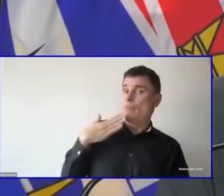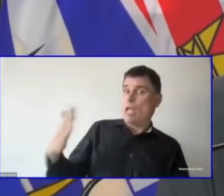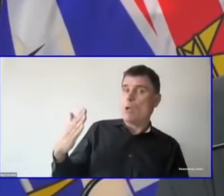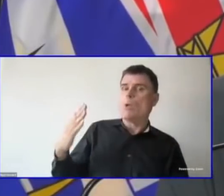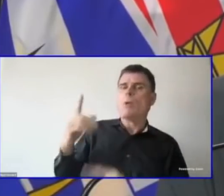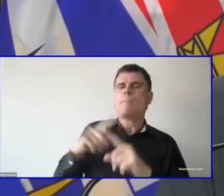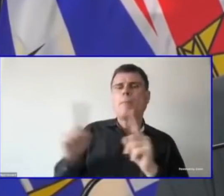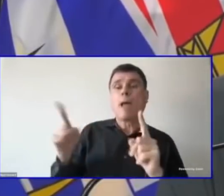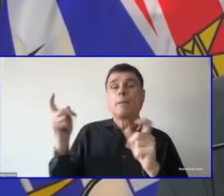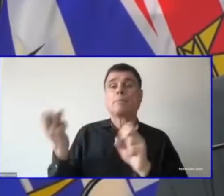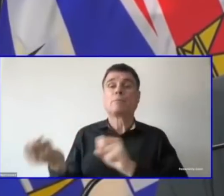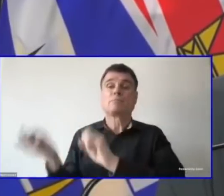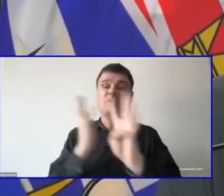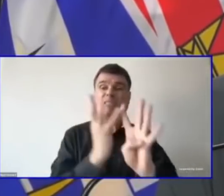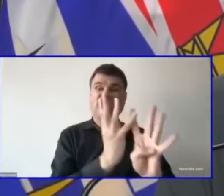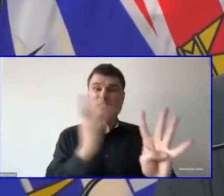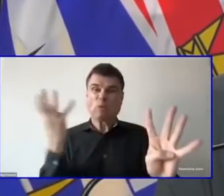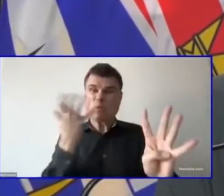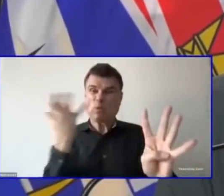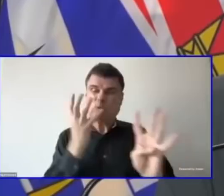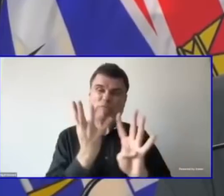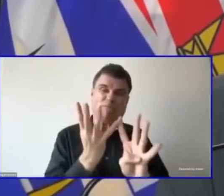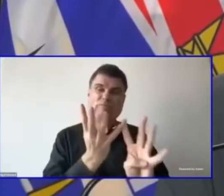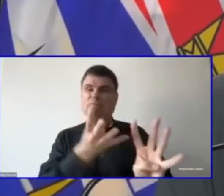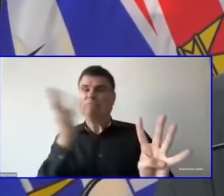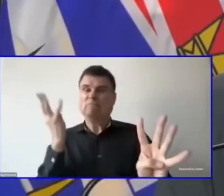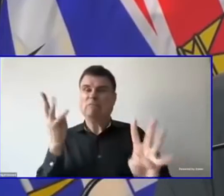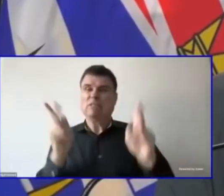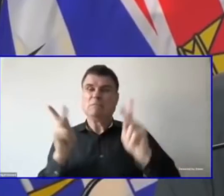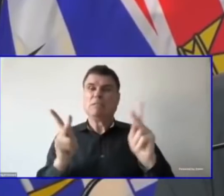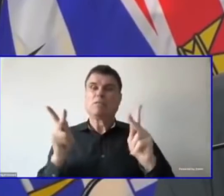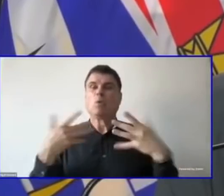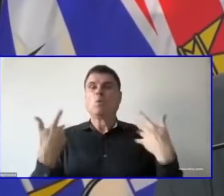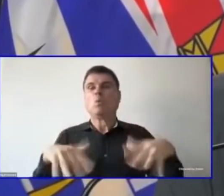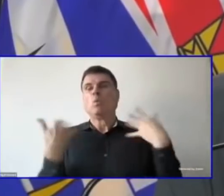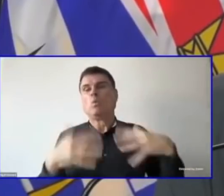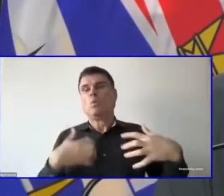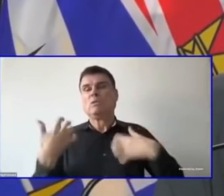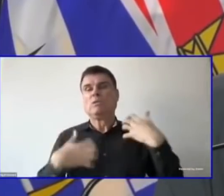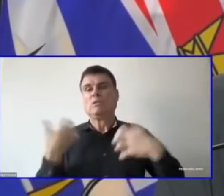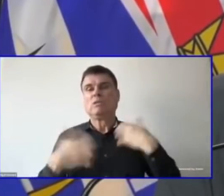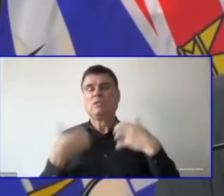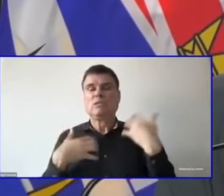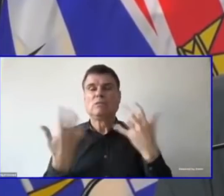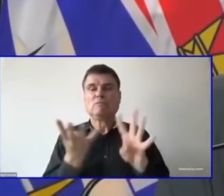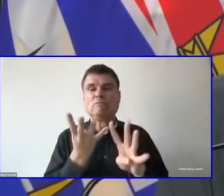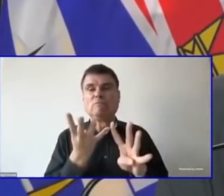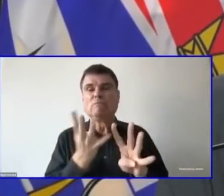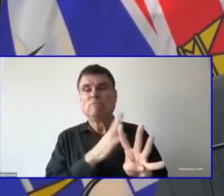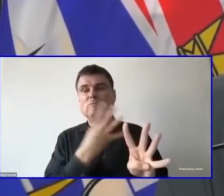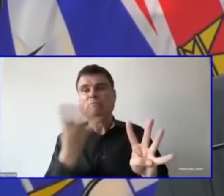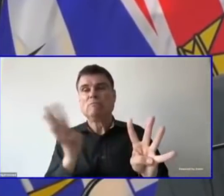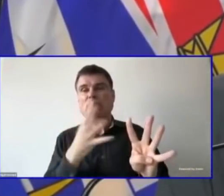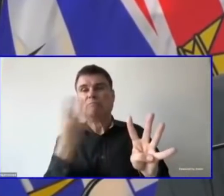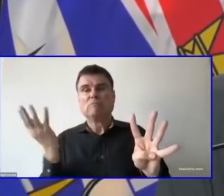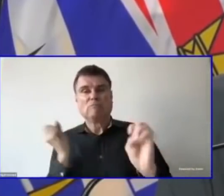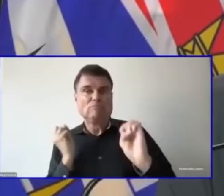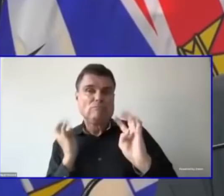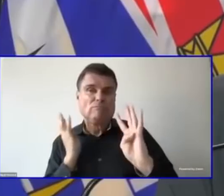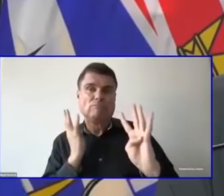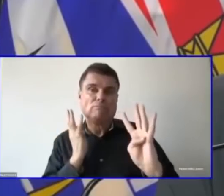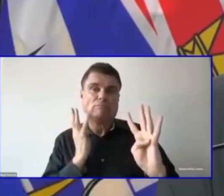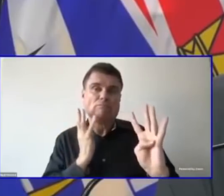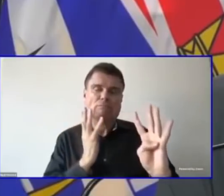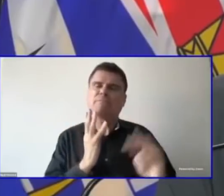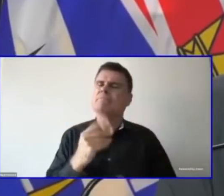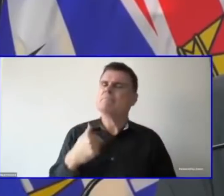been in these lineups this week, as you can imagine, have called it organized chaos. Perhaps that is being generous. But my question